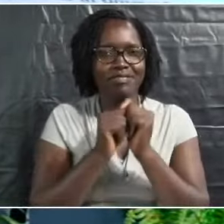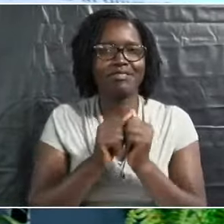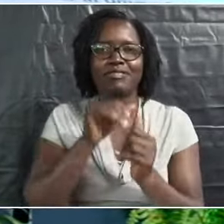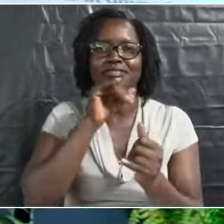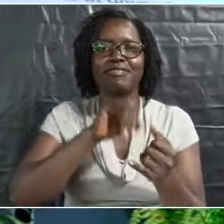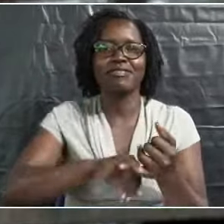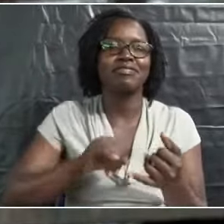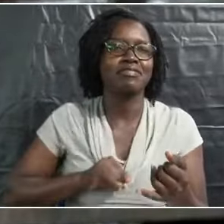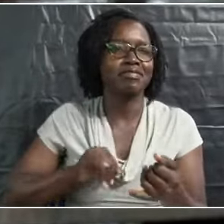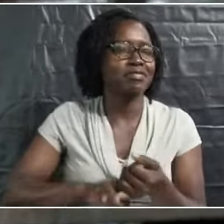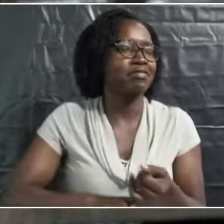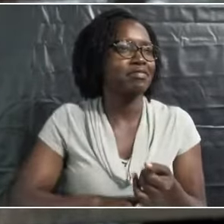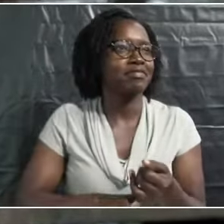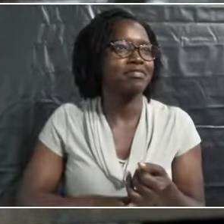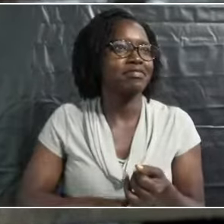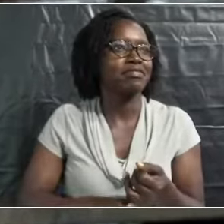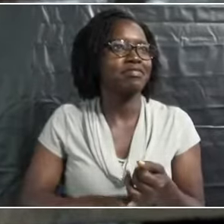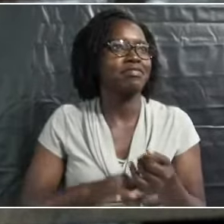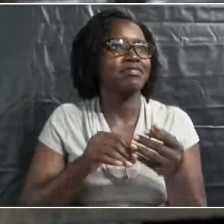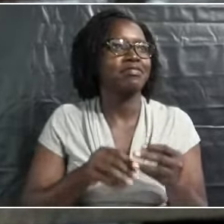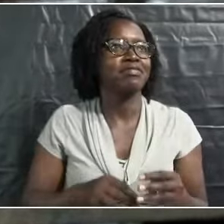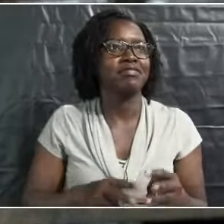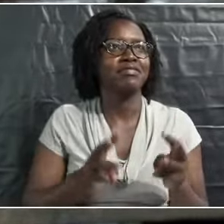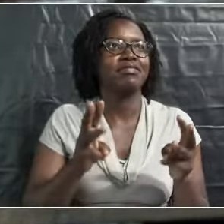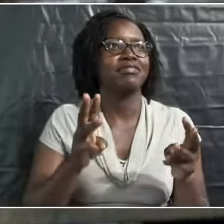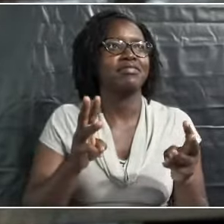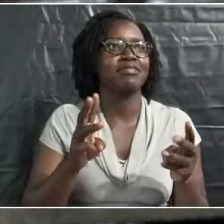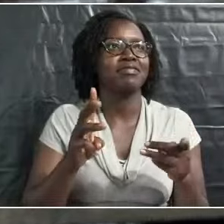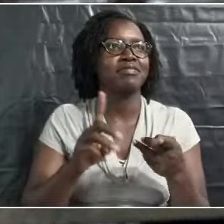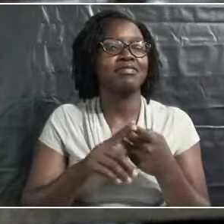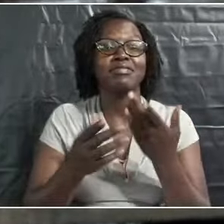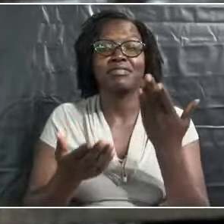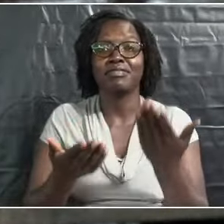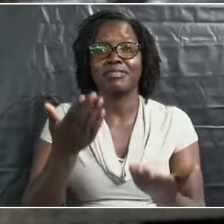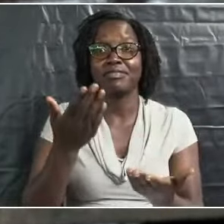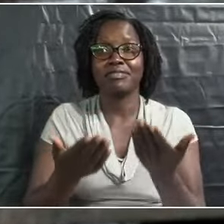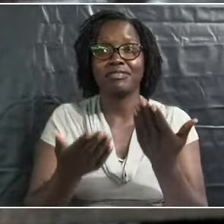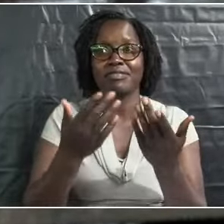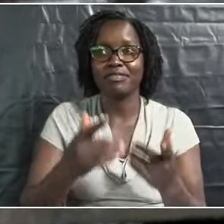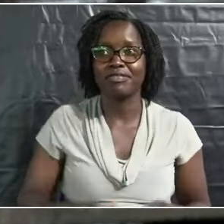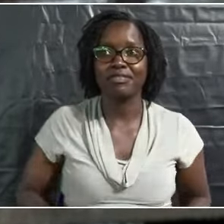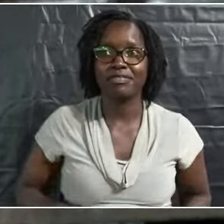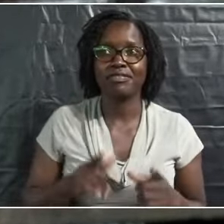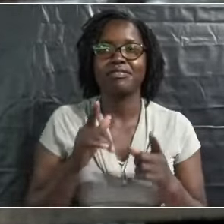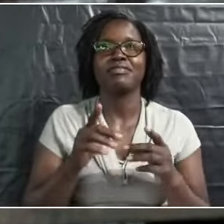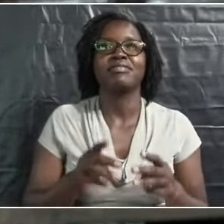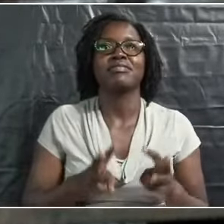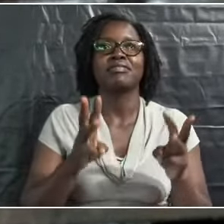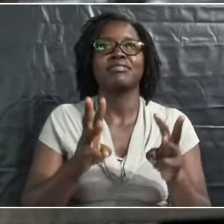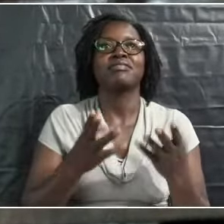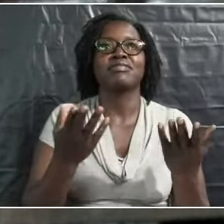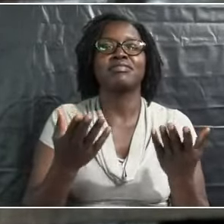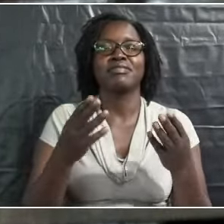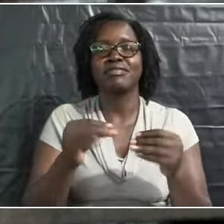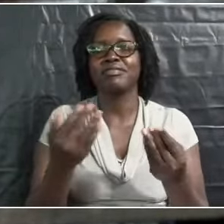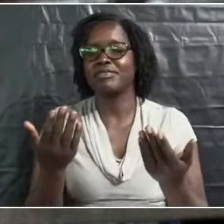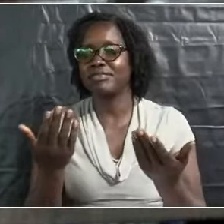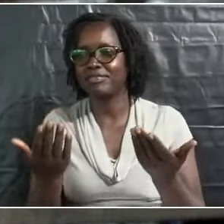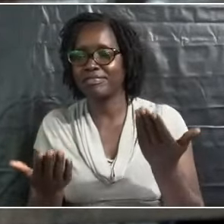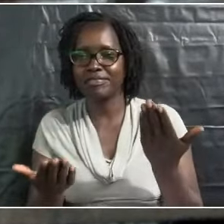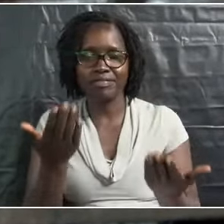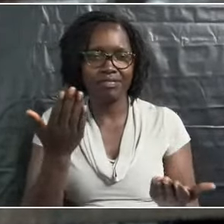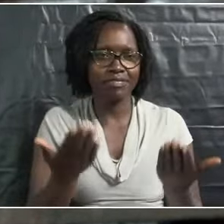husband and wife, it's a way to balance life. It's a way of offering checks and balances